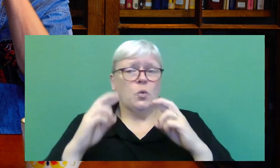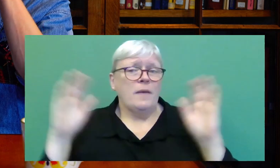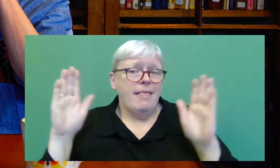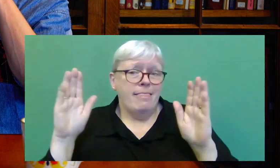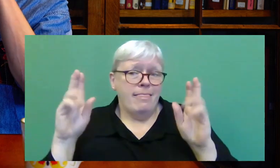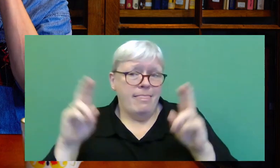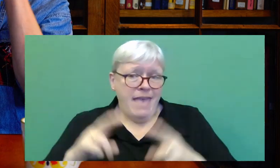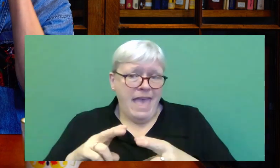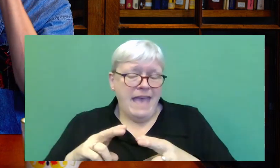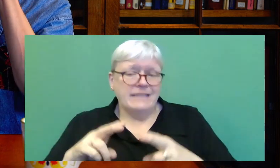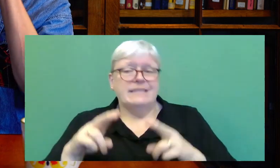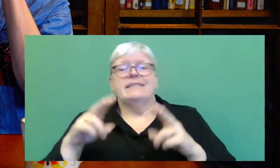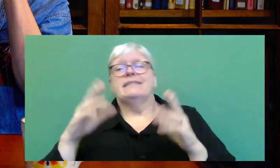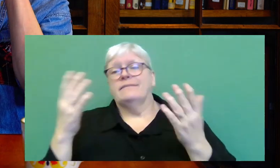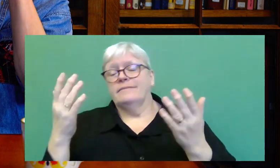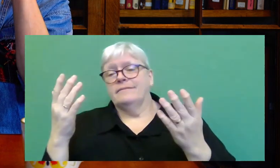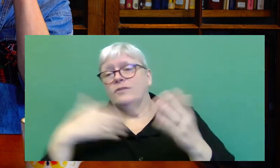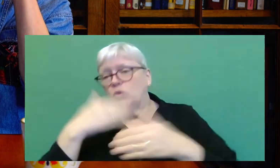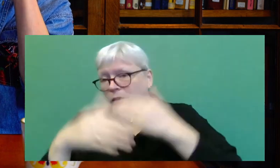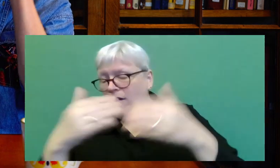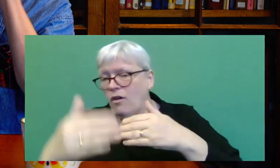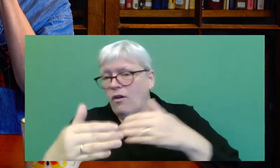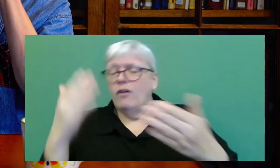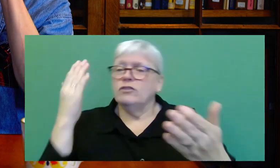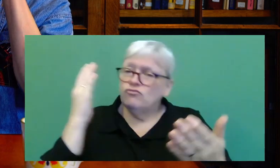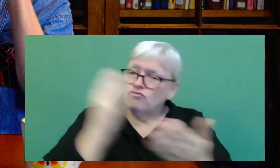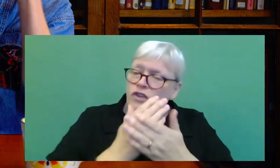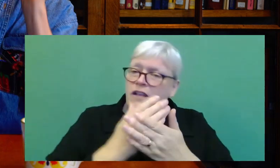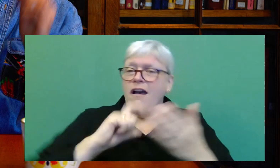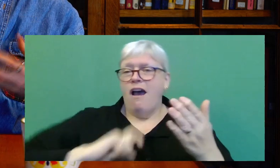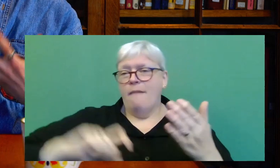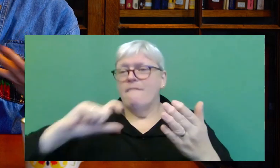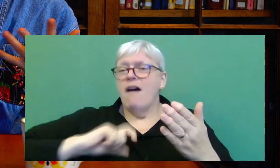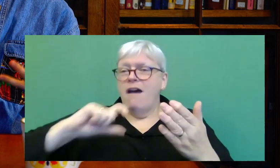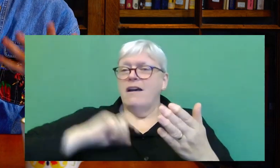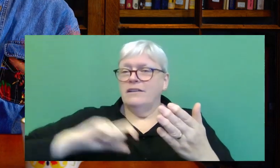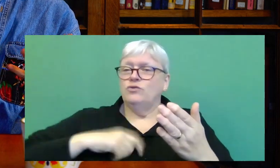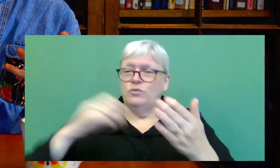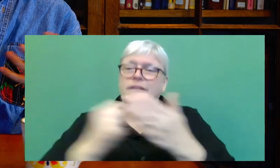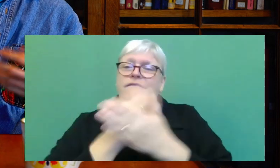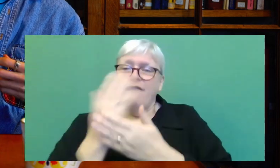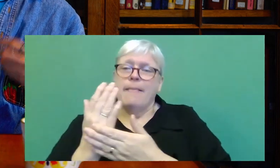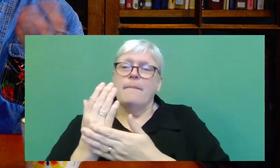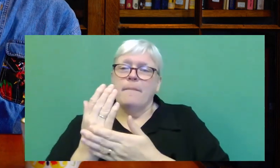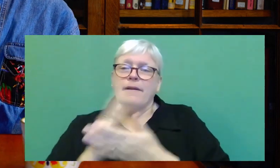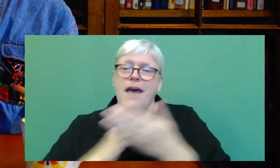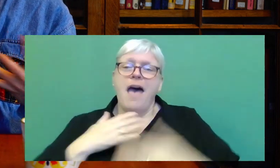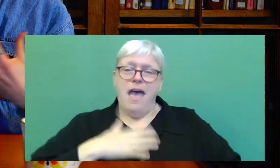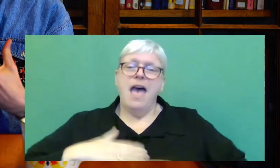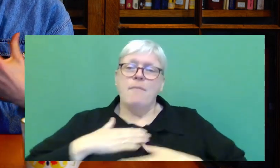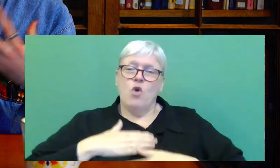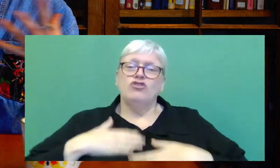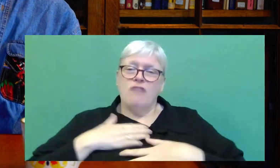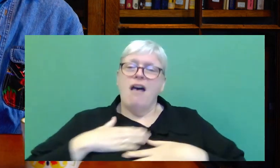this real comfort to develop this emotional vocabulary, which will make us much better